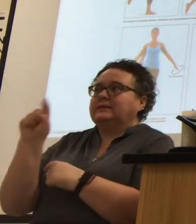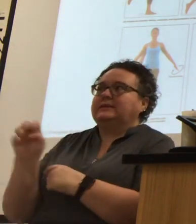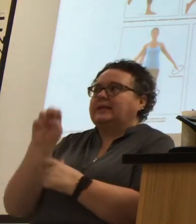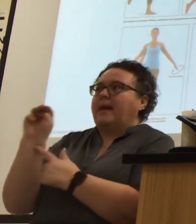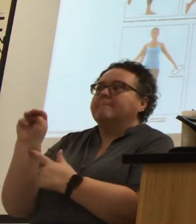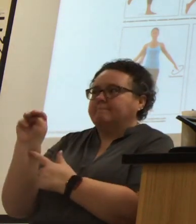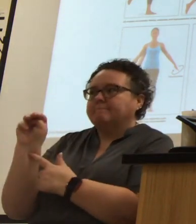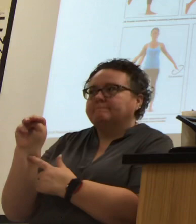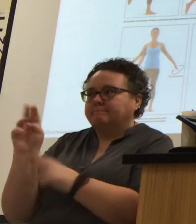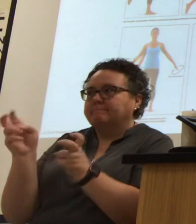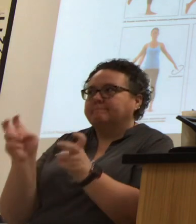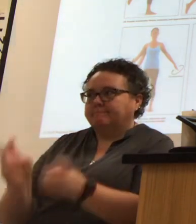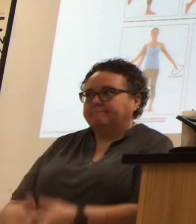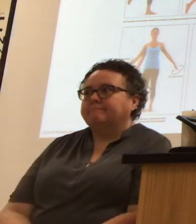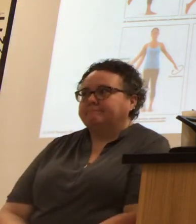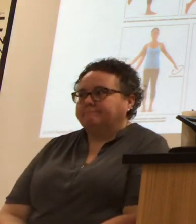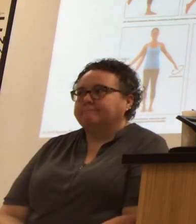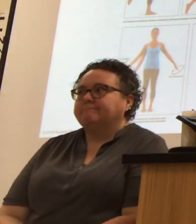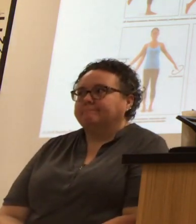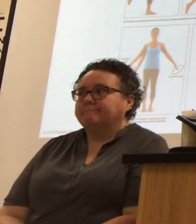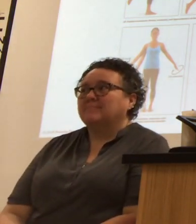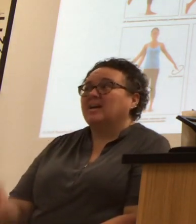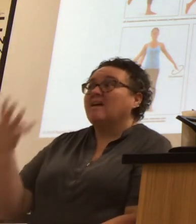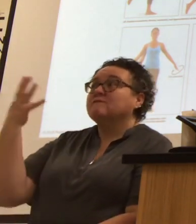the correct